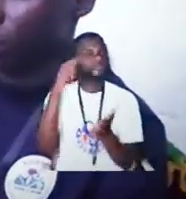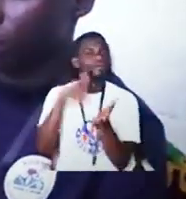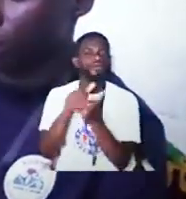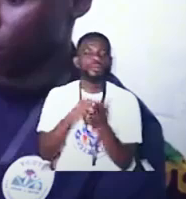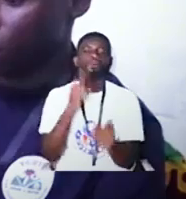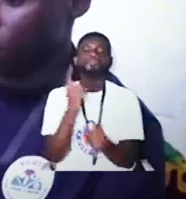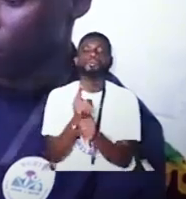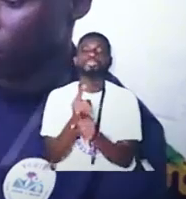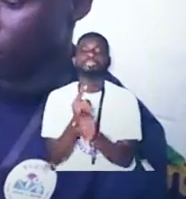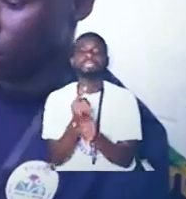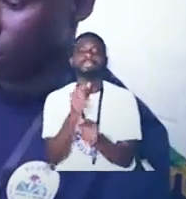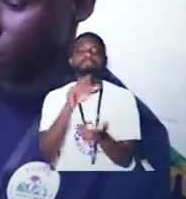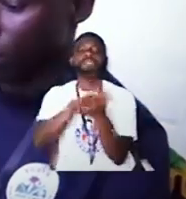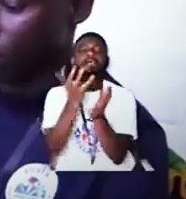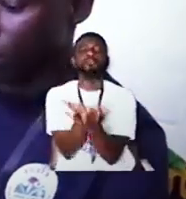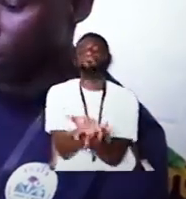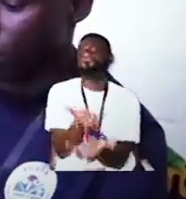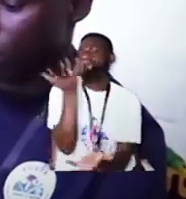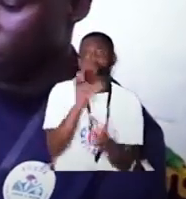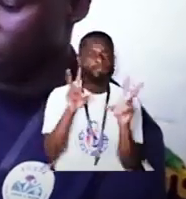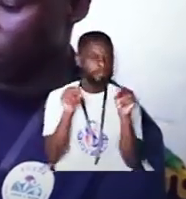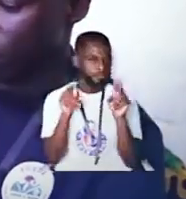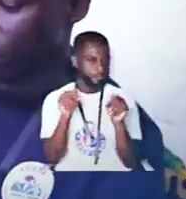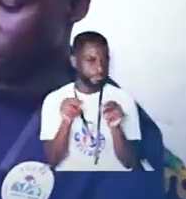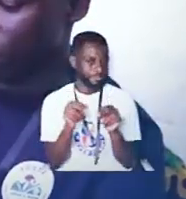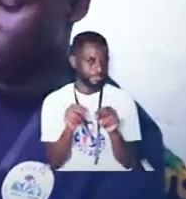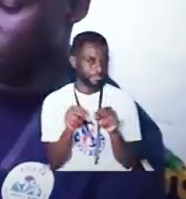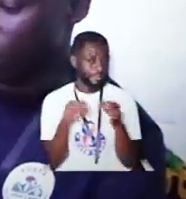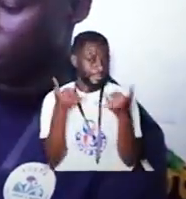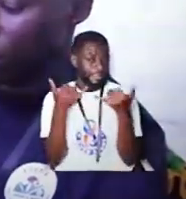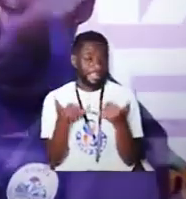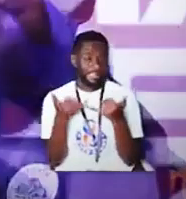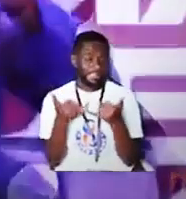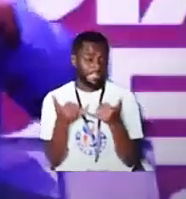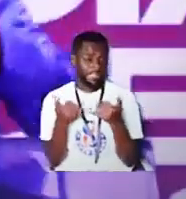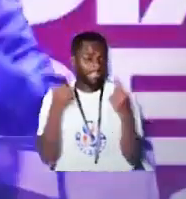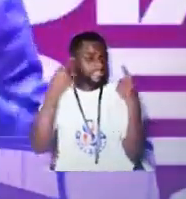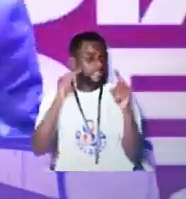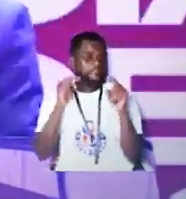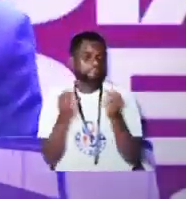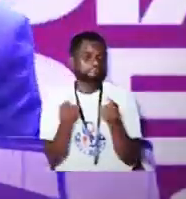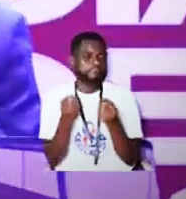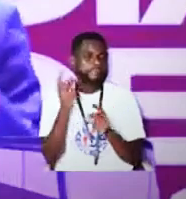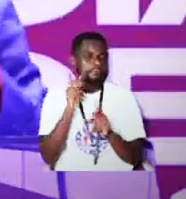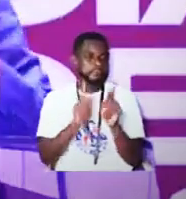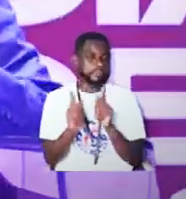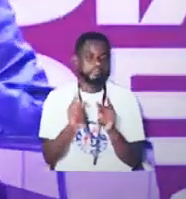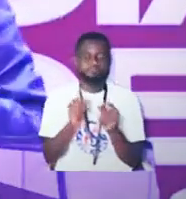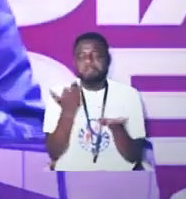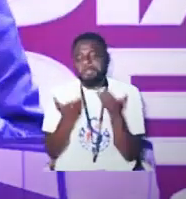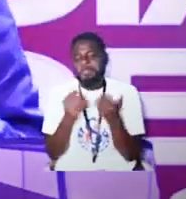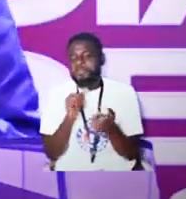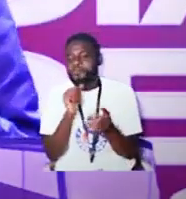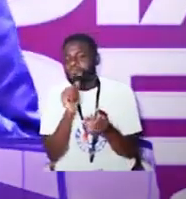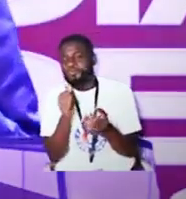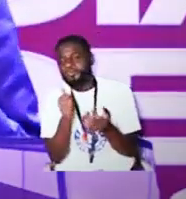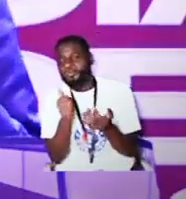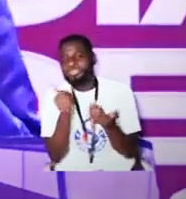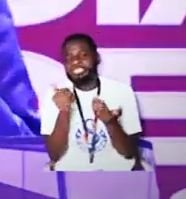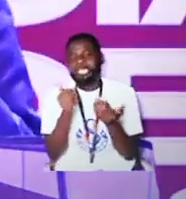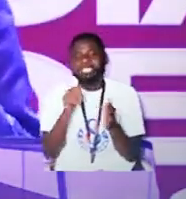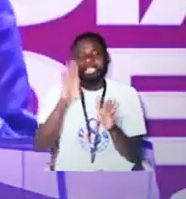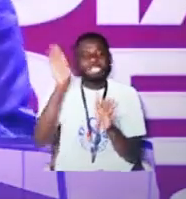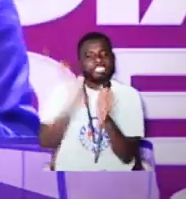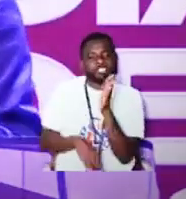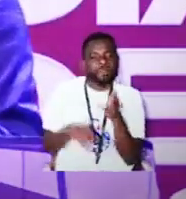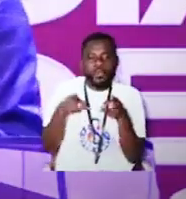go there and make wealth. These days, it's appearing that it is one, maybe I don't want to say cheapest way, but